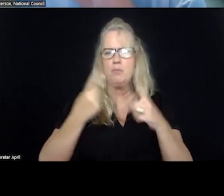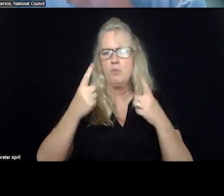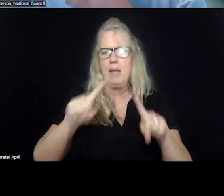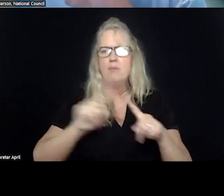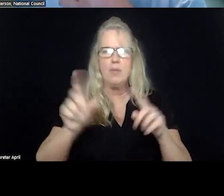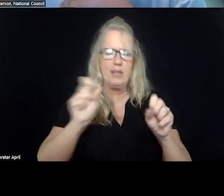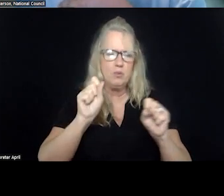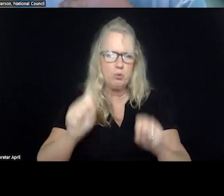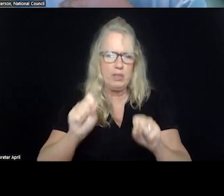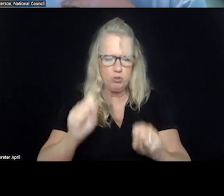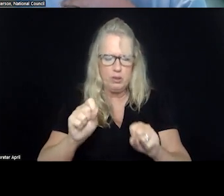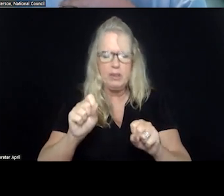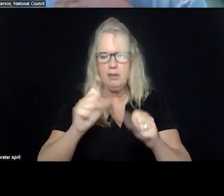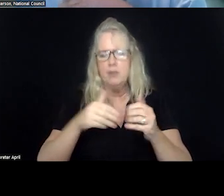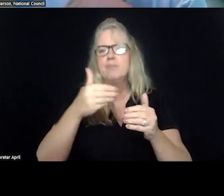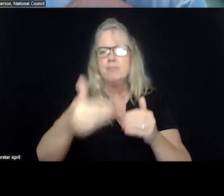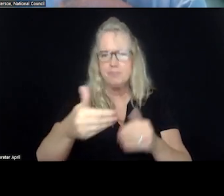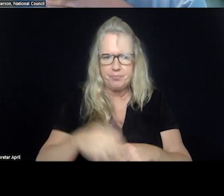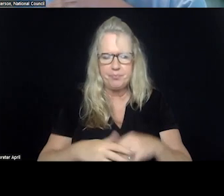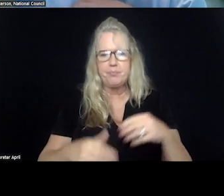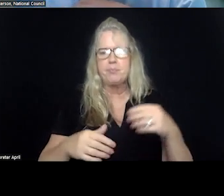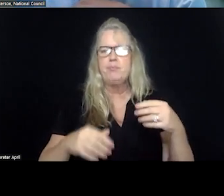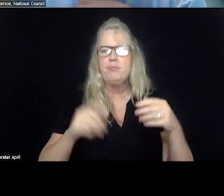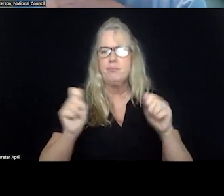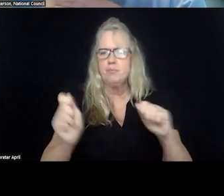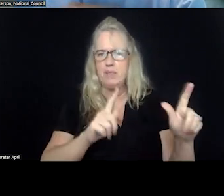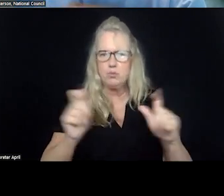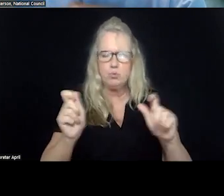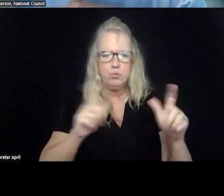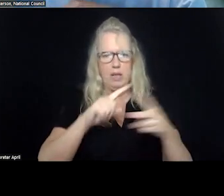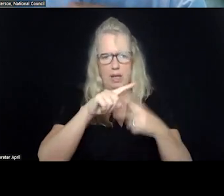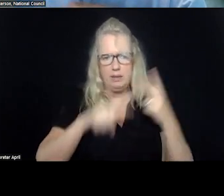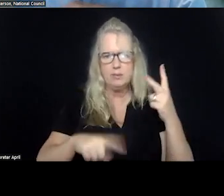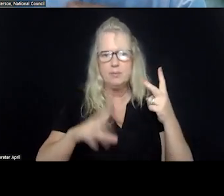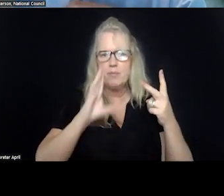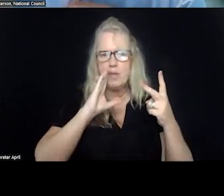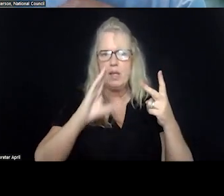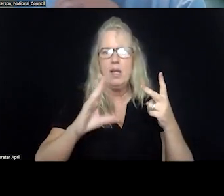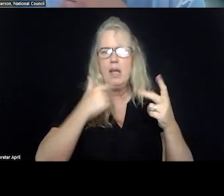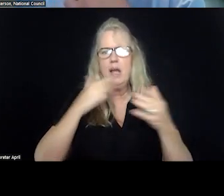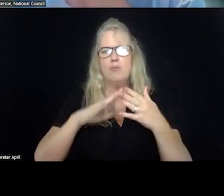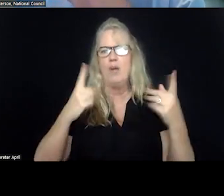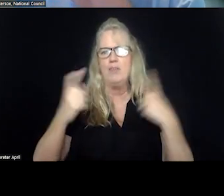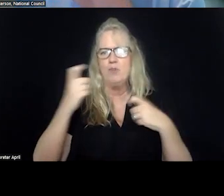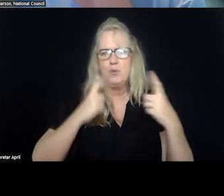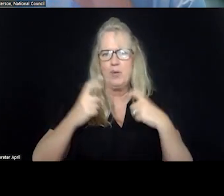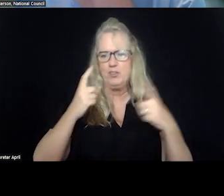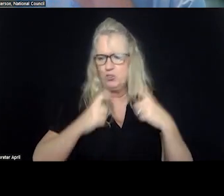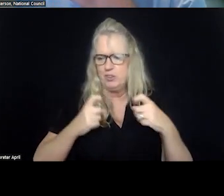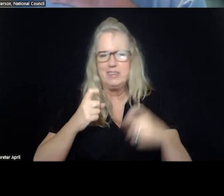potentially. The next two slides, and then I'm ready for questions, or we can move to our